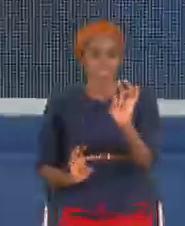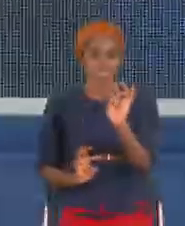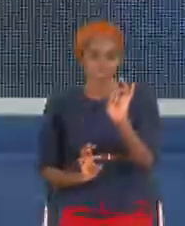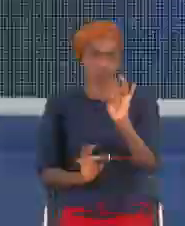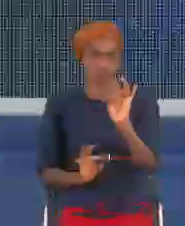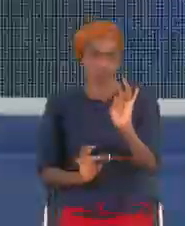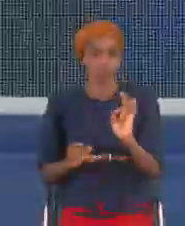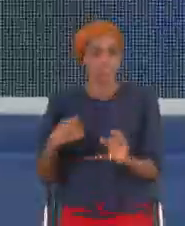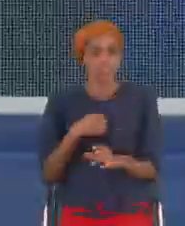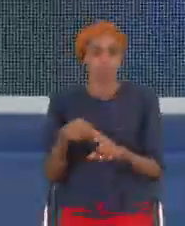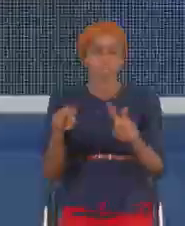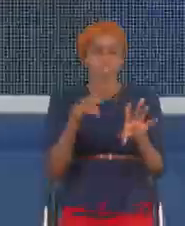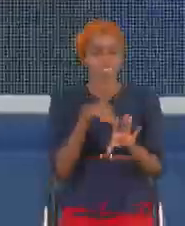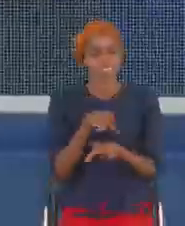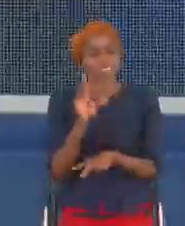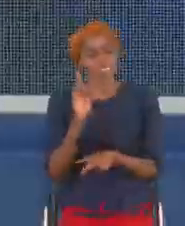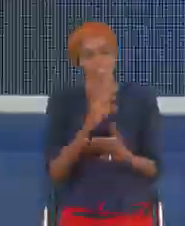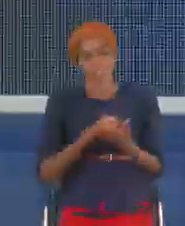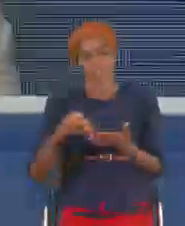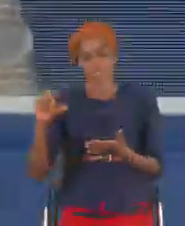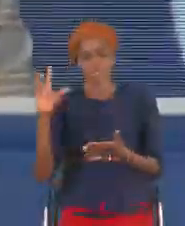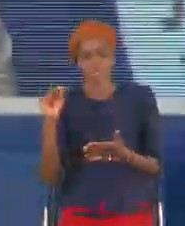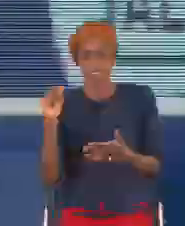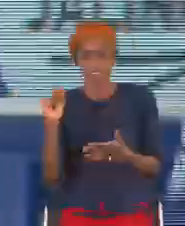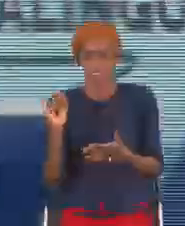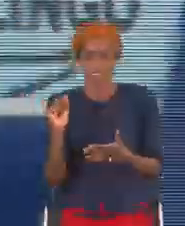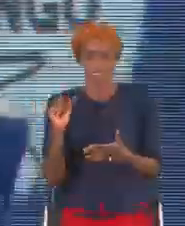And we're looking at verse 20.